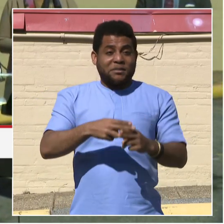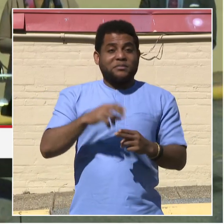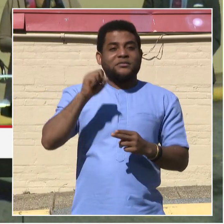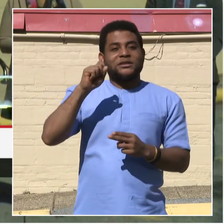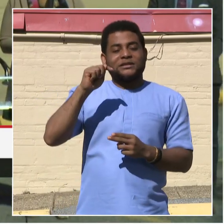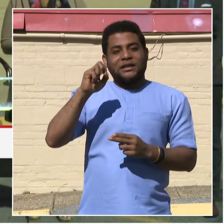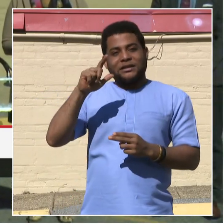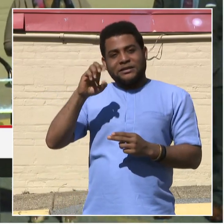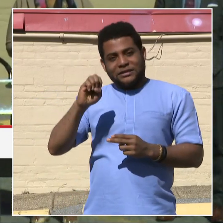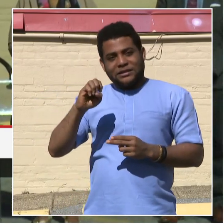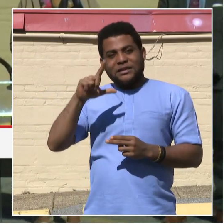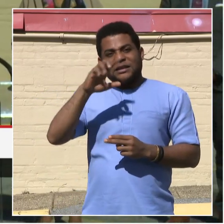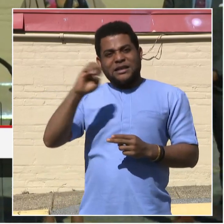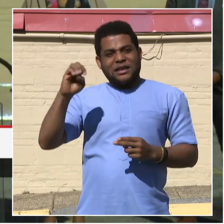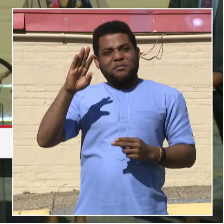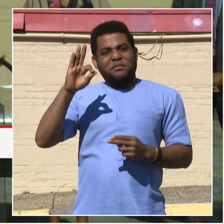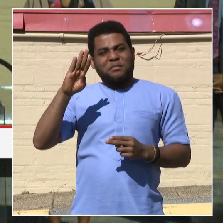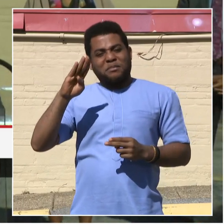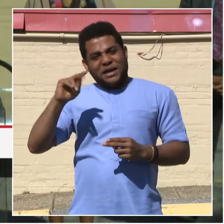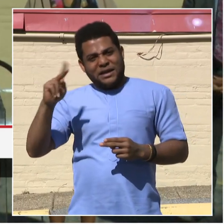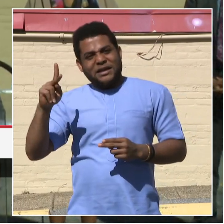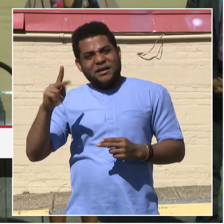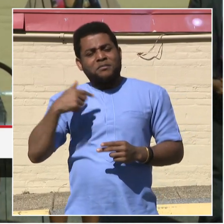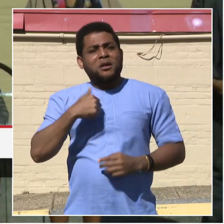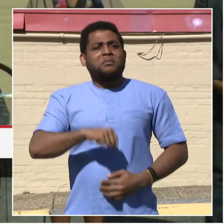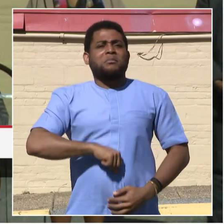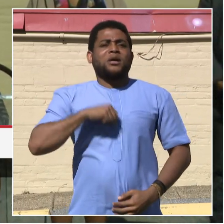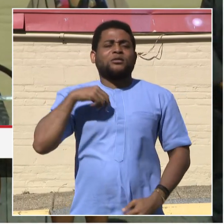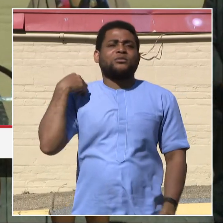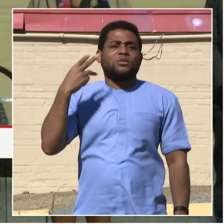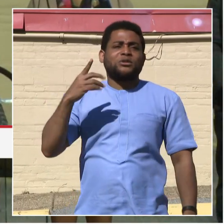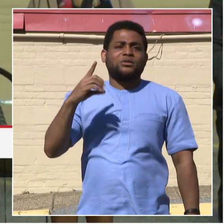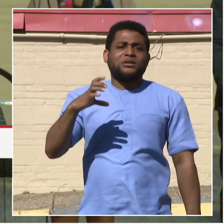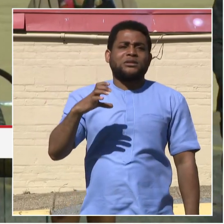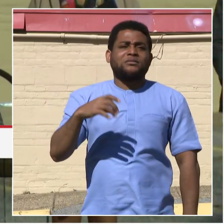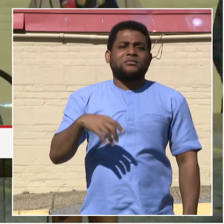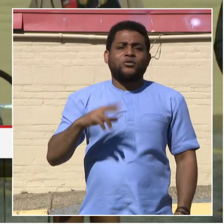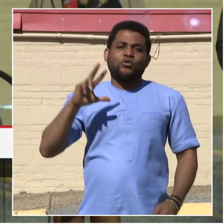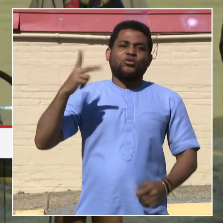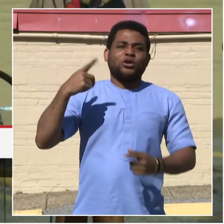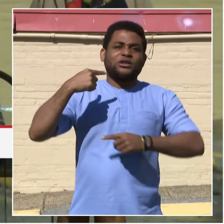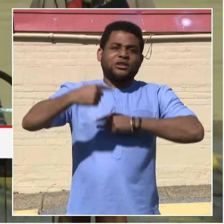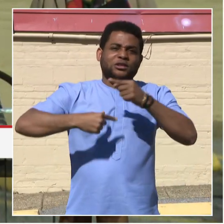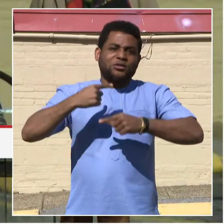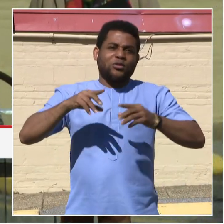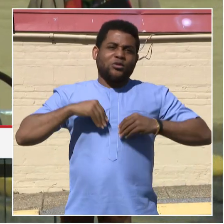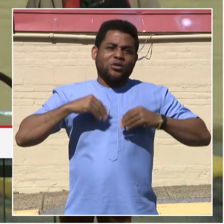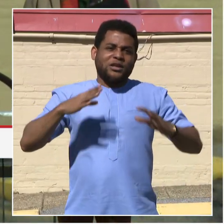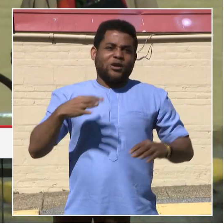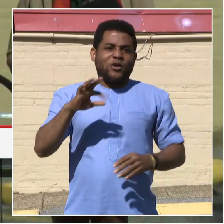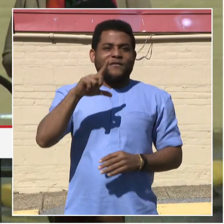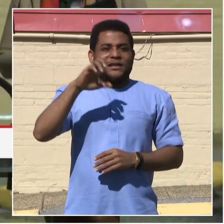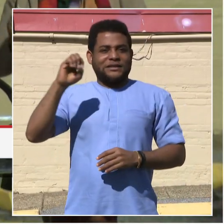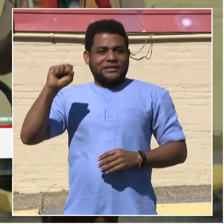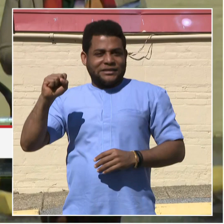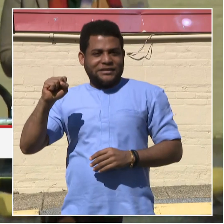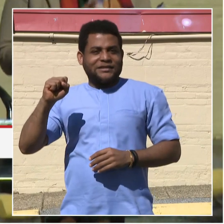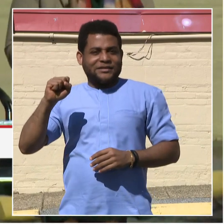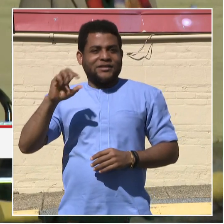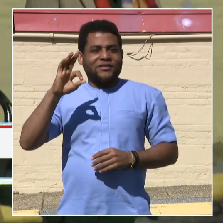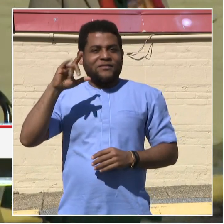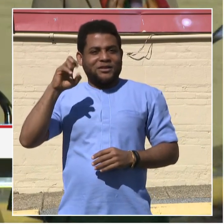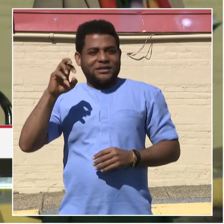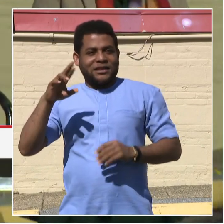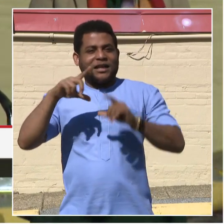proud Washingtonian and third-generation owner of Lee's Flower and Card Shop.